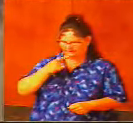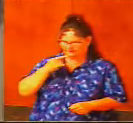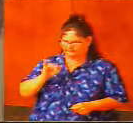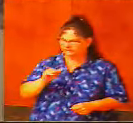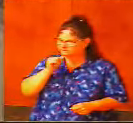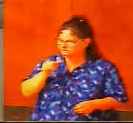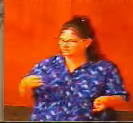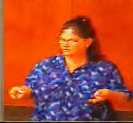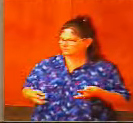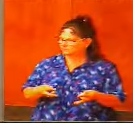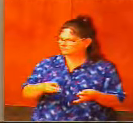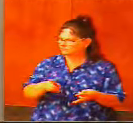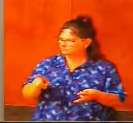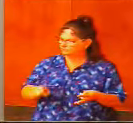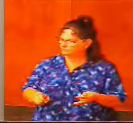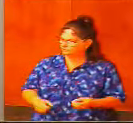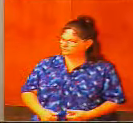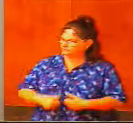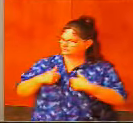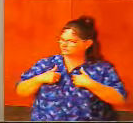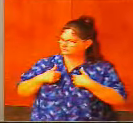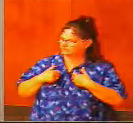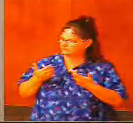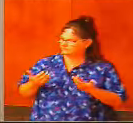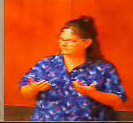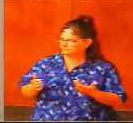should live your life.